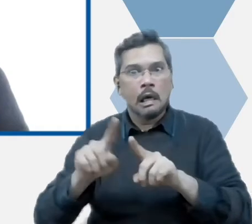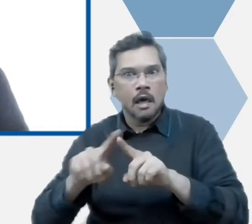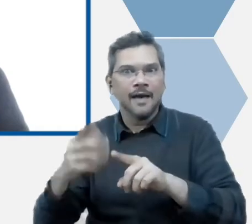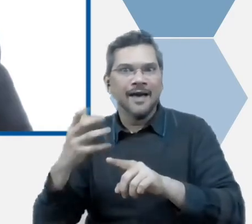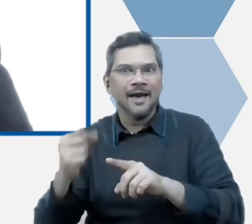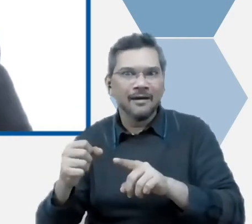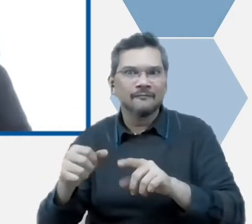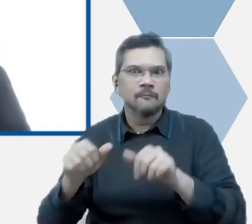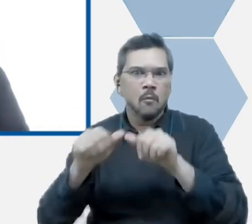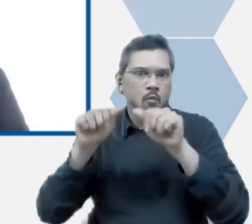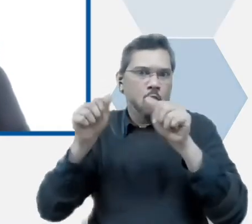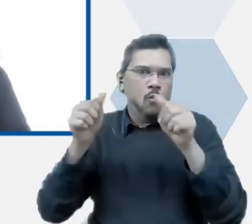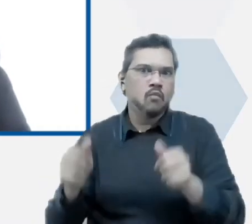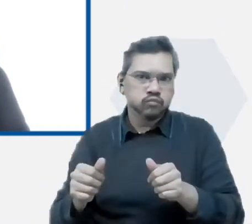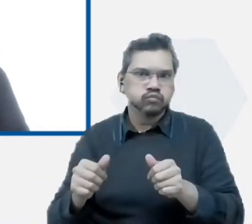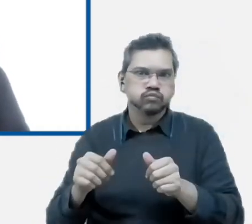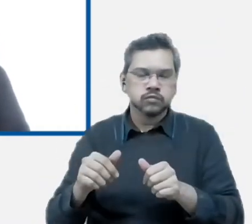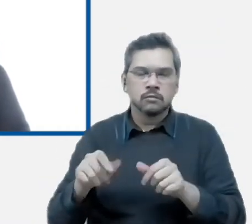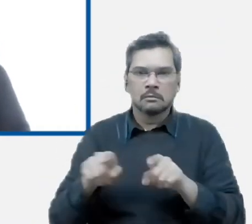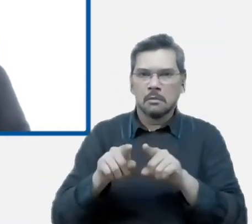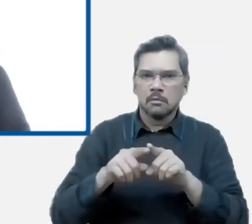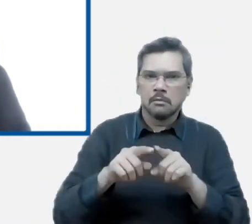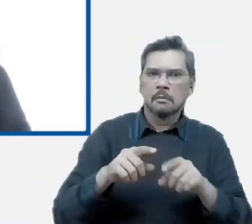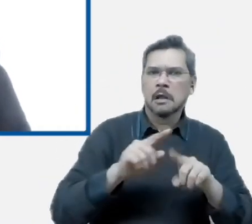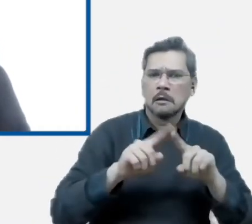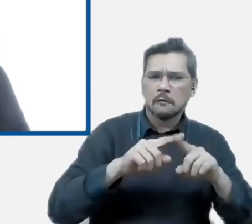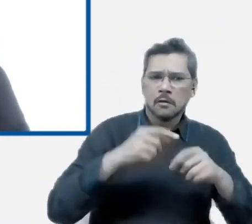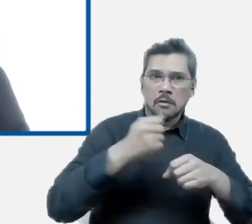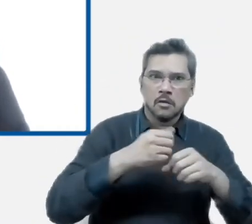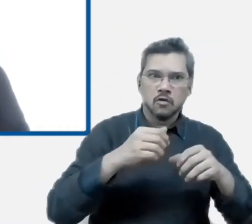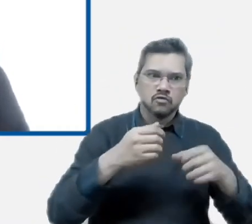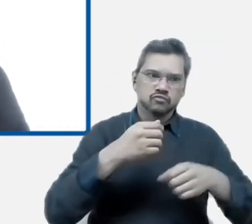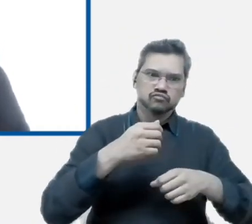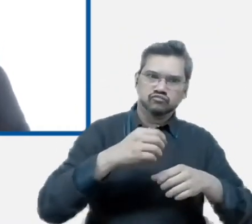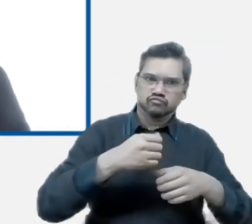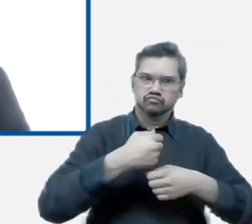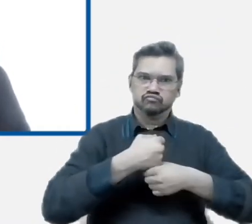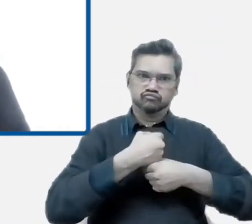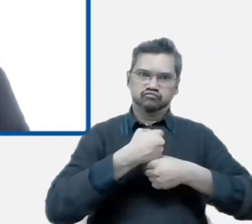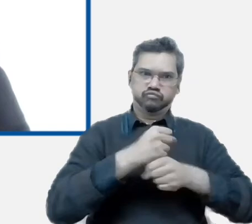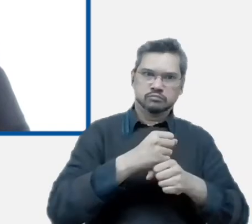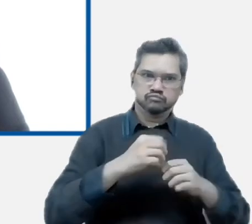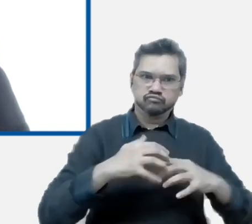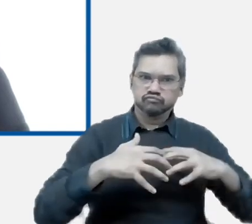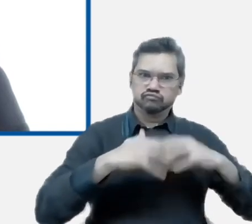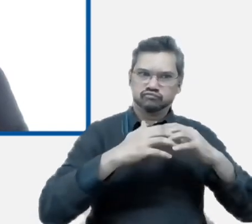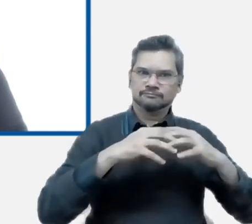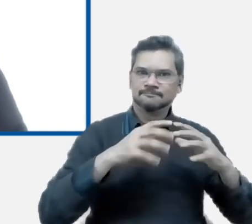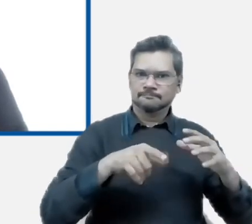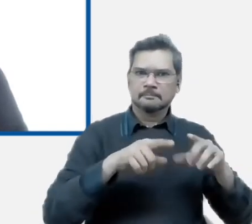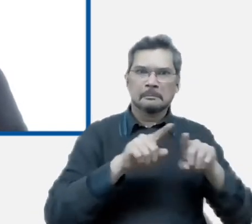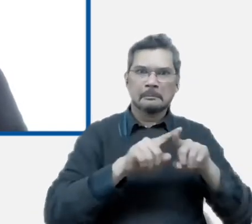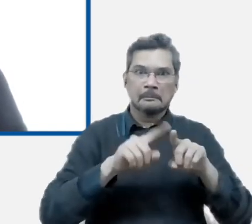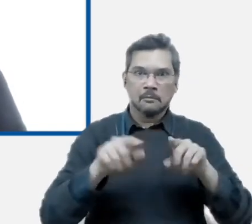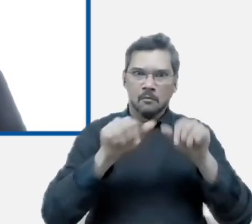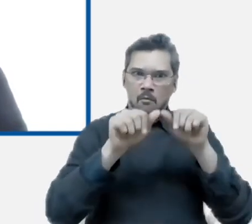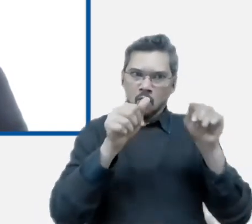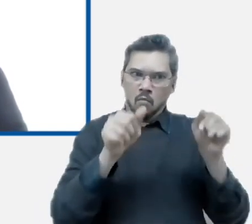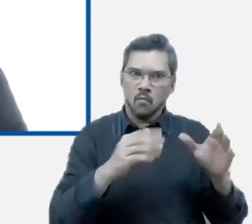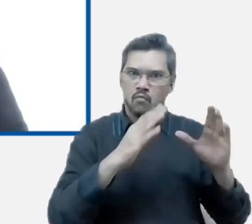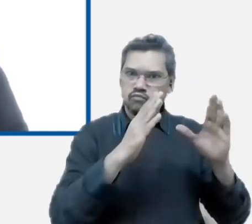models, in order to provide more lead times in terms of forecasting floods. This is coming from ICPAC in-house modeling, as well as the global